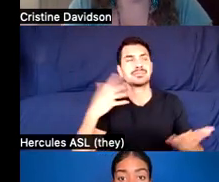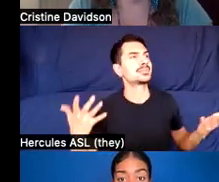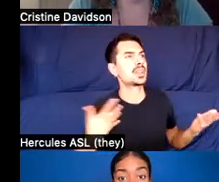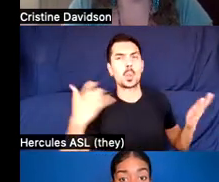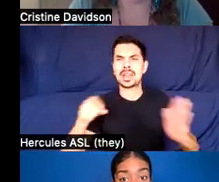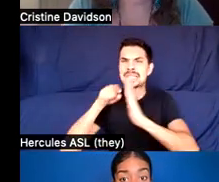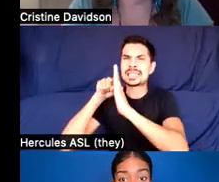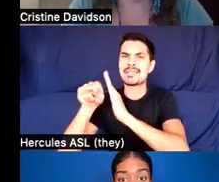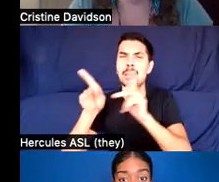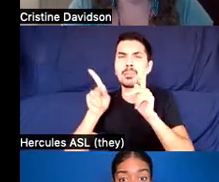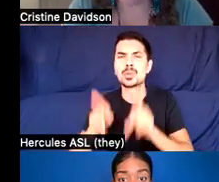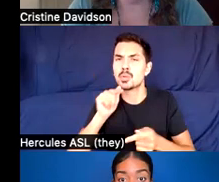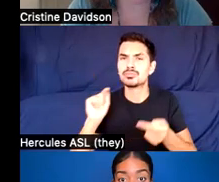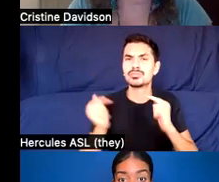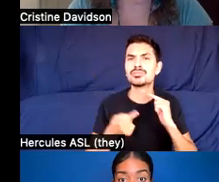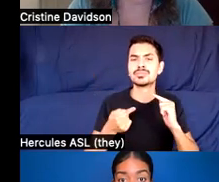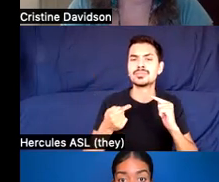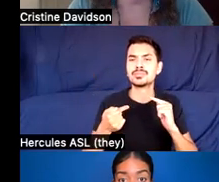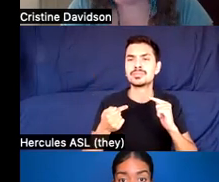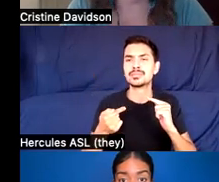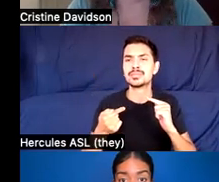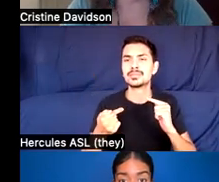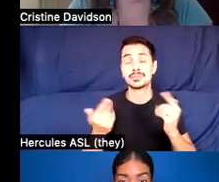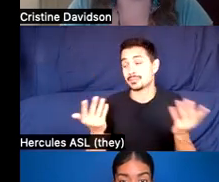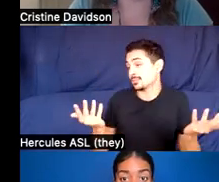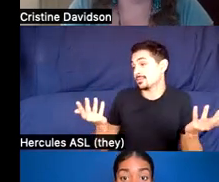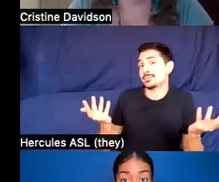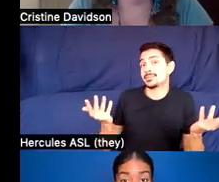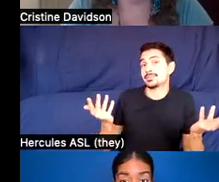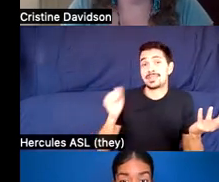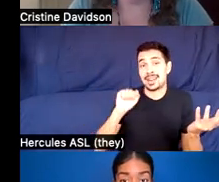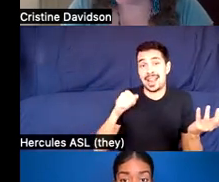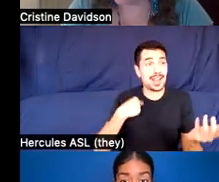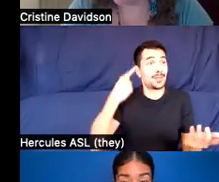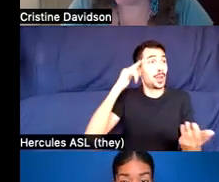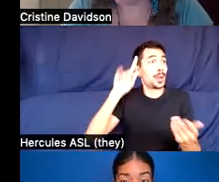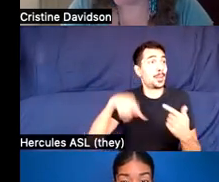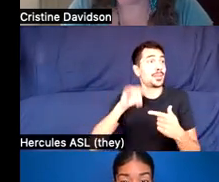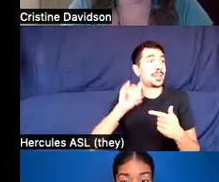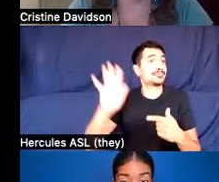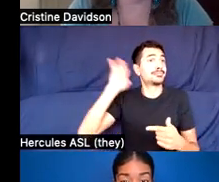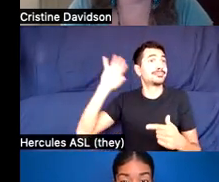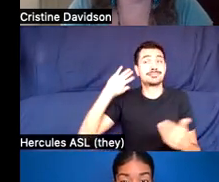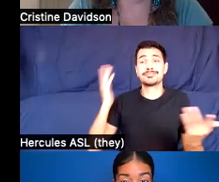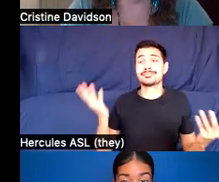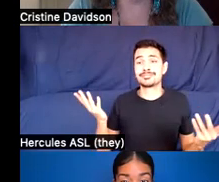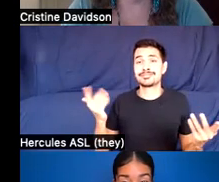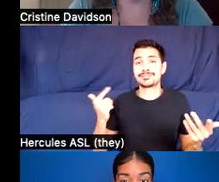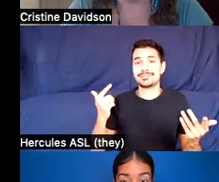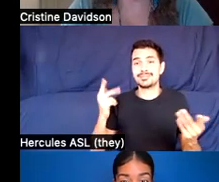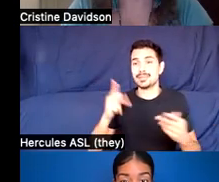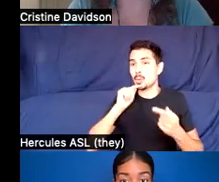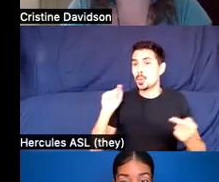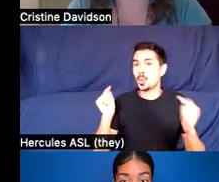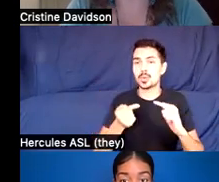might, I mean, I've thought it. I've definitely thought it about my harm doers. I just want to freaking gone off